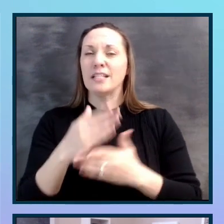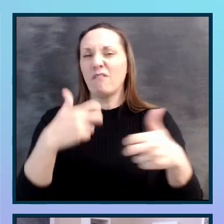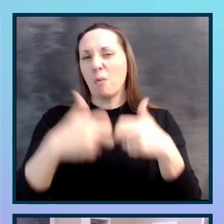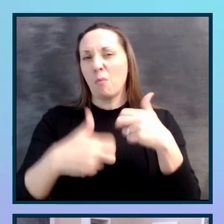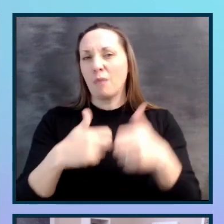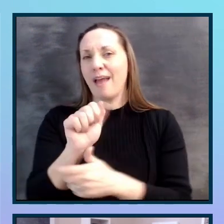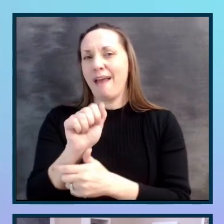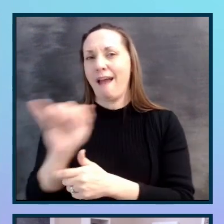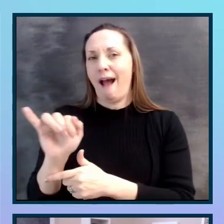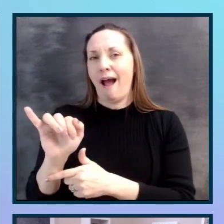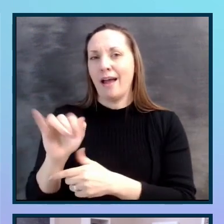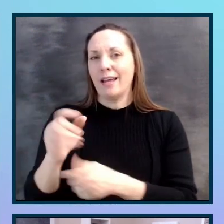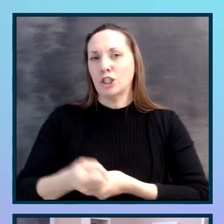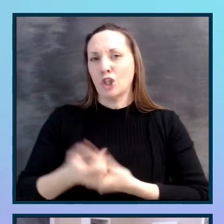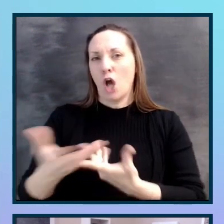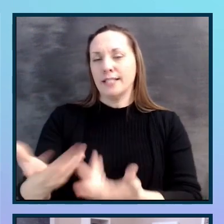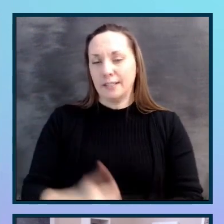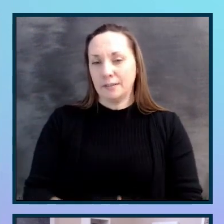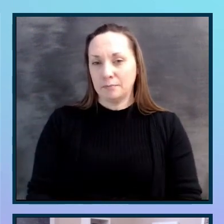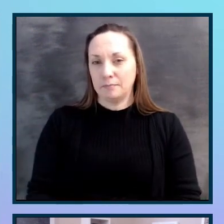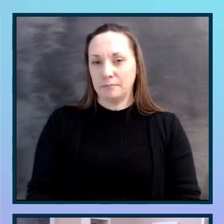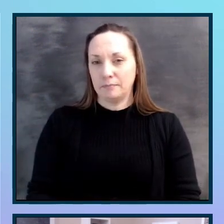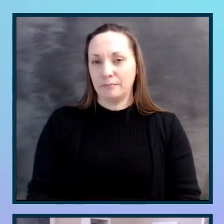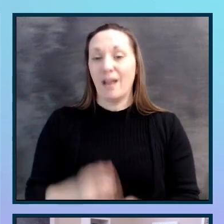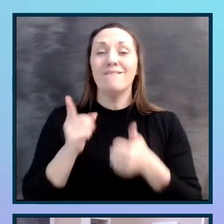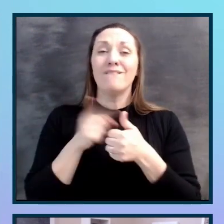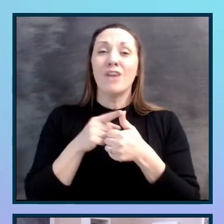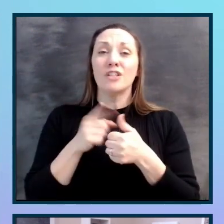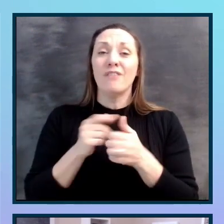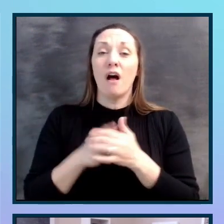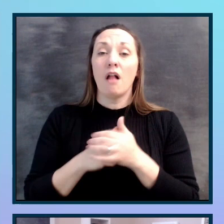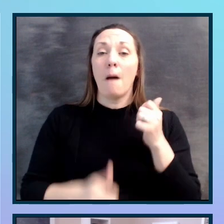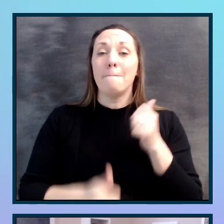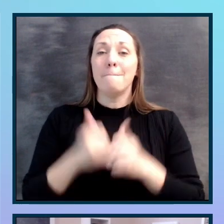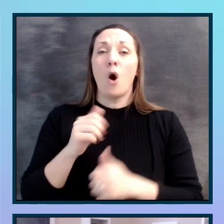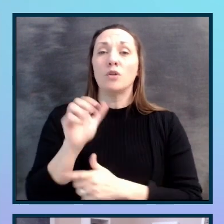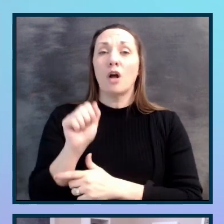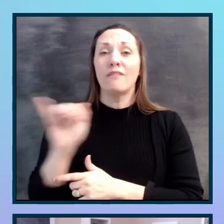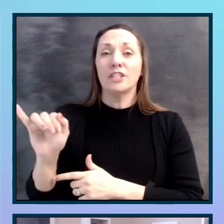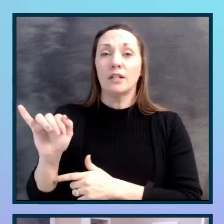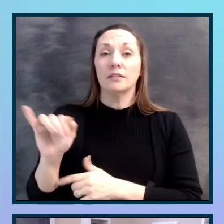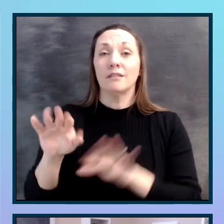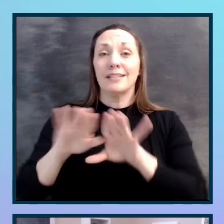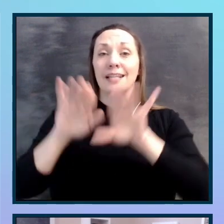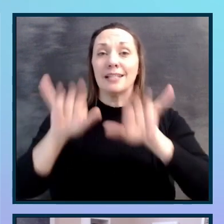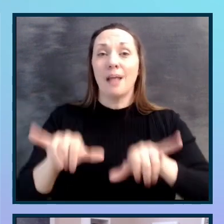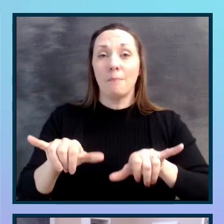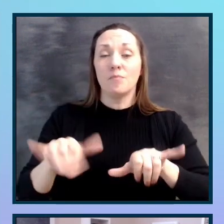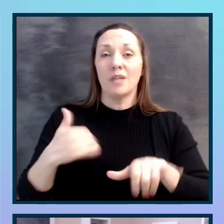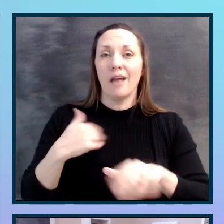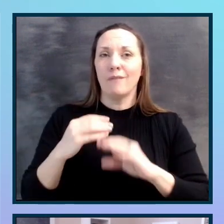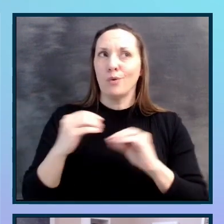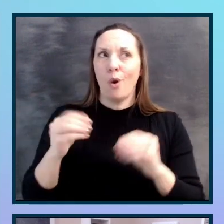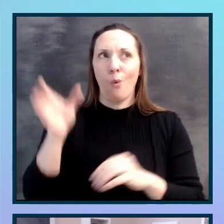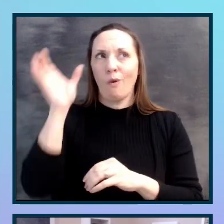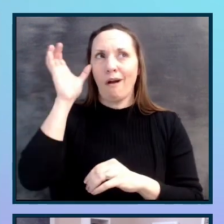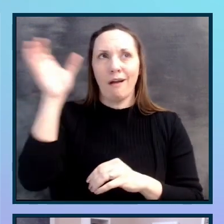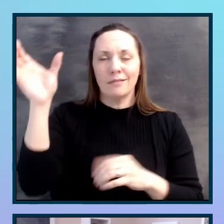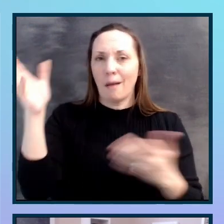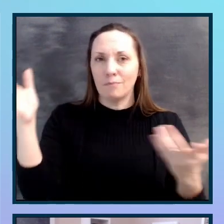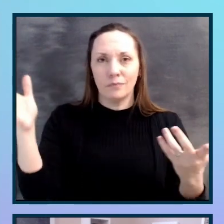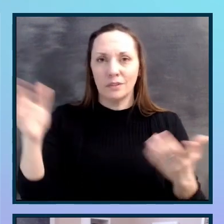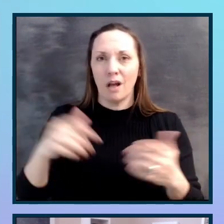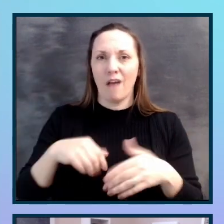that AI is causing us. First of all, most artificially intelligent systems have no concept whatsoever